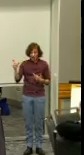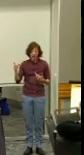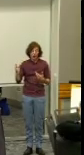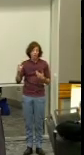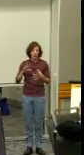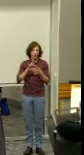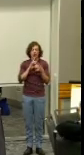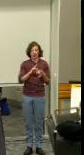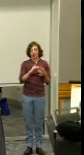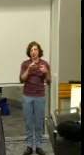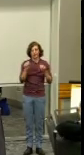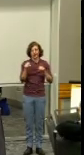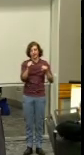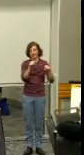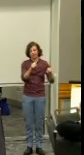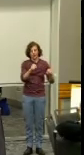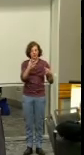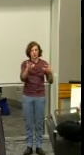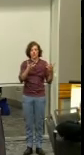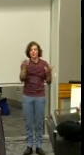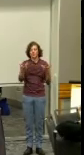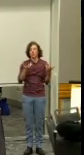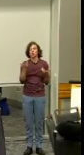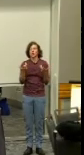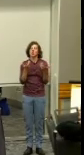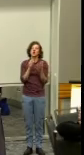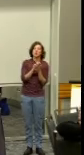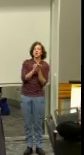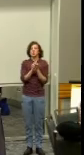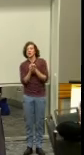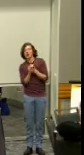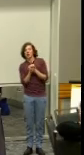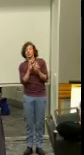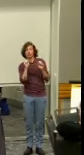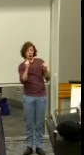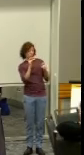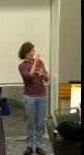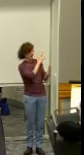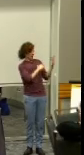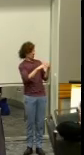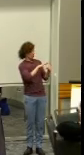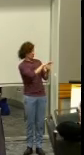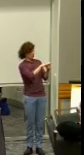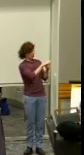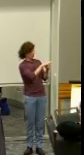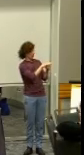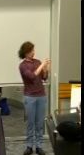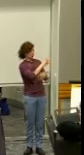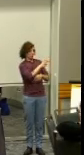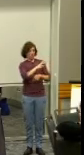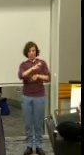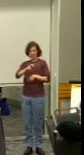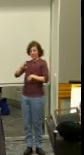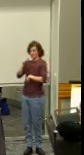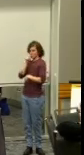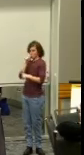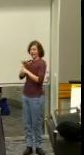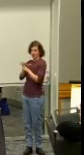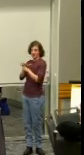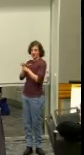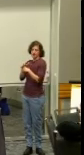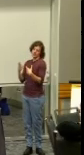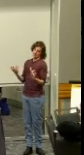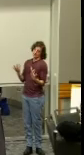ability to move from a social space into a private space that is generally